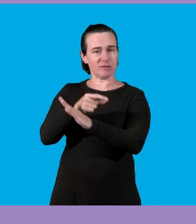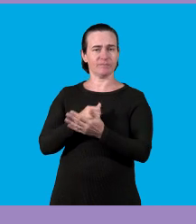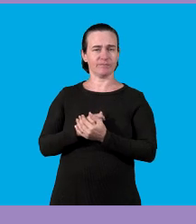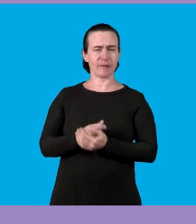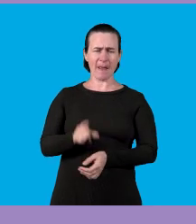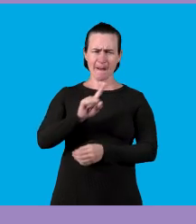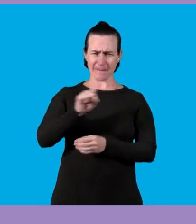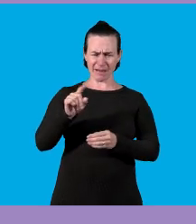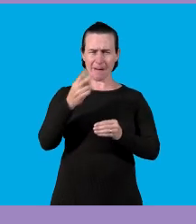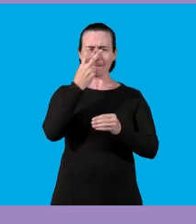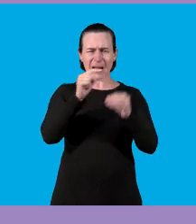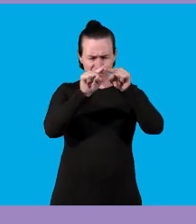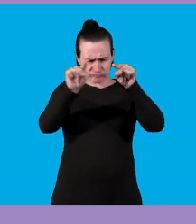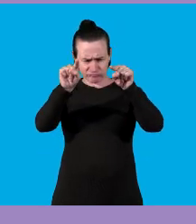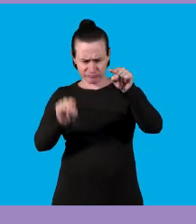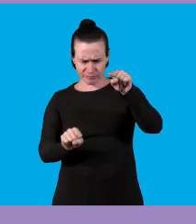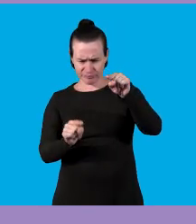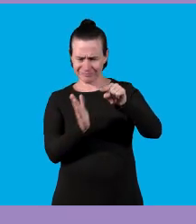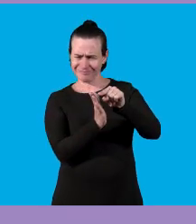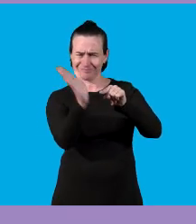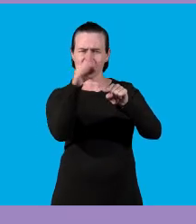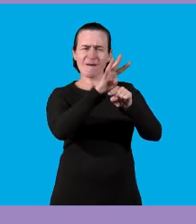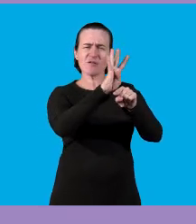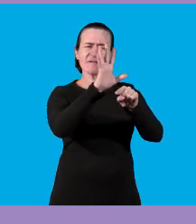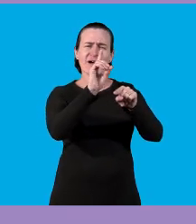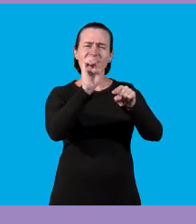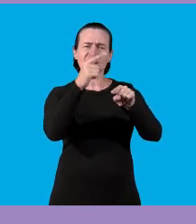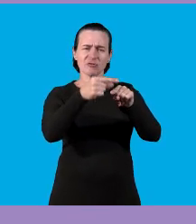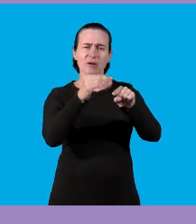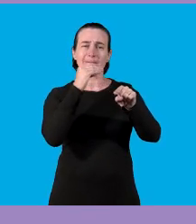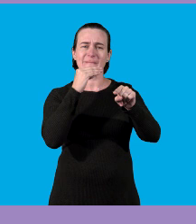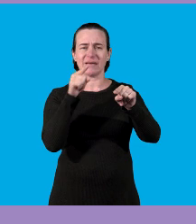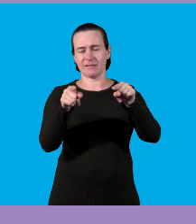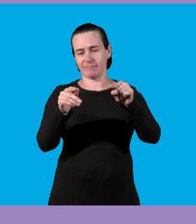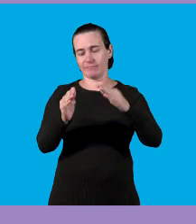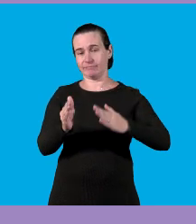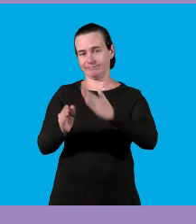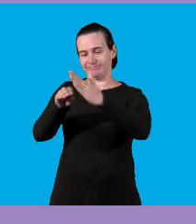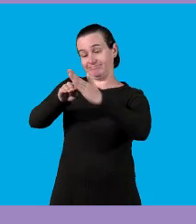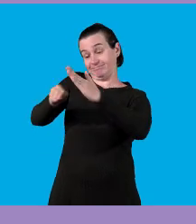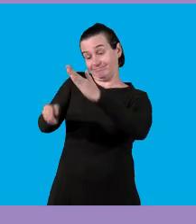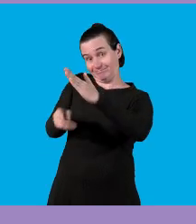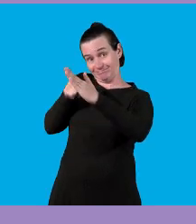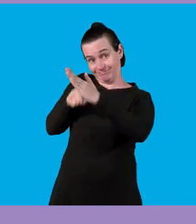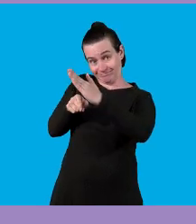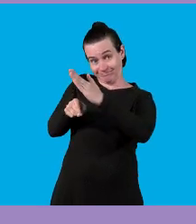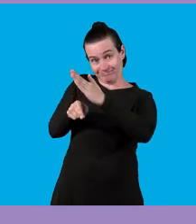angle B is 90 and angle ABD is 45, that makes angle